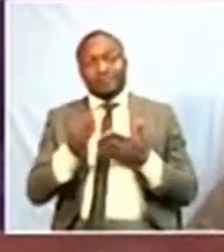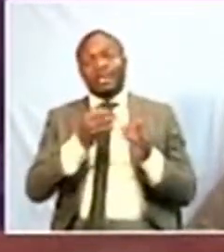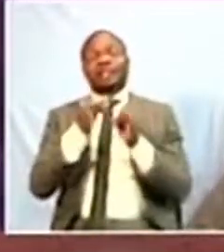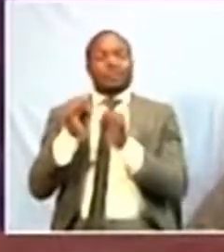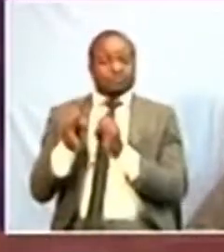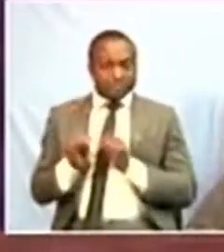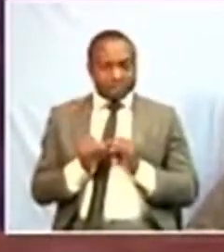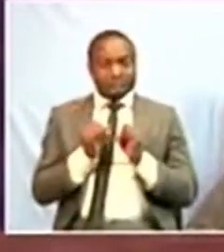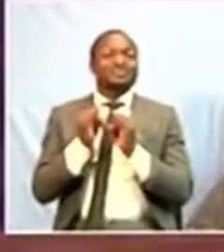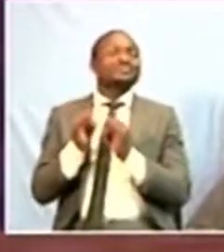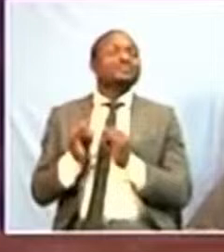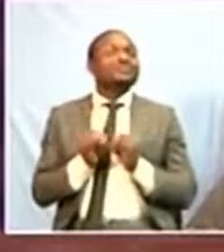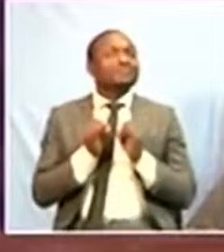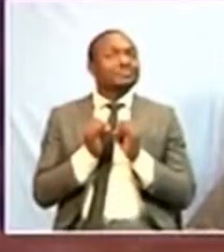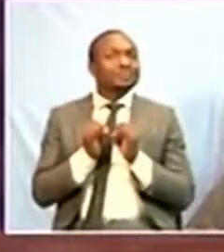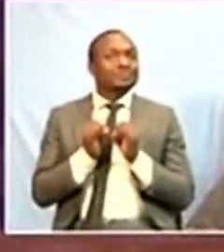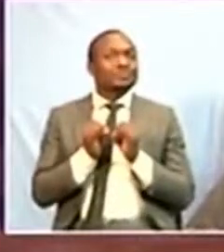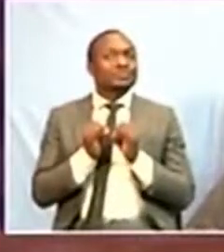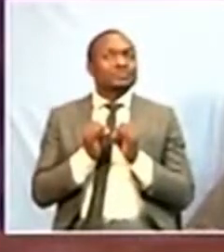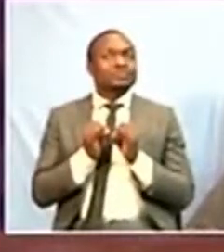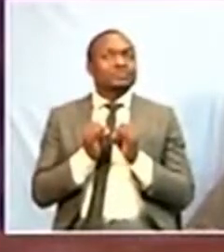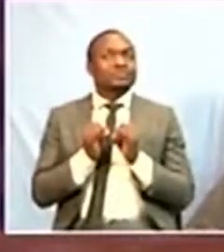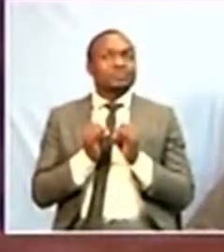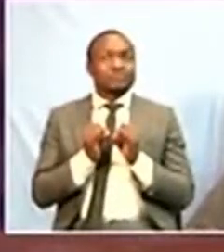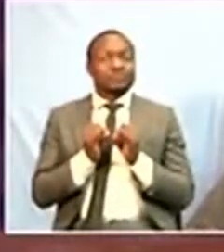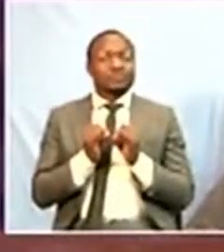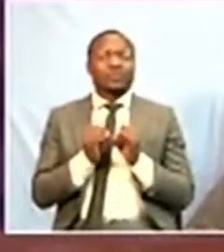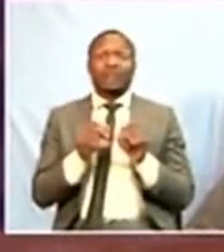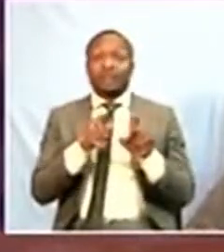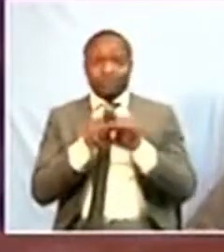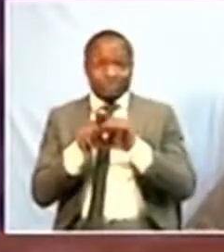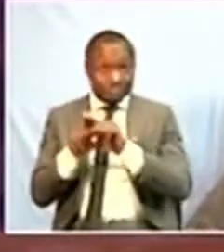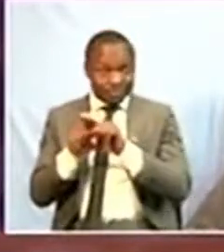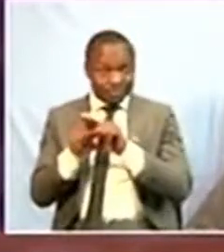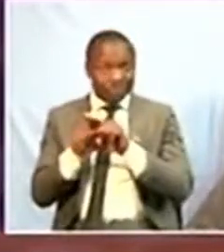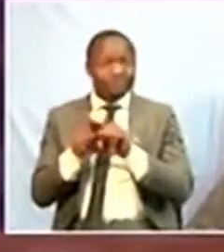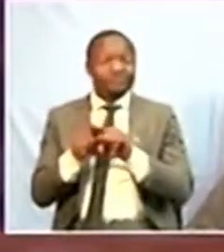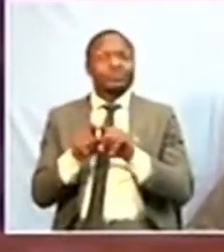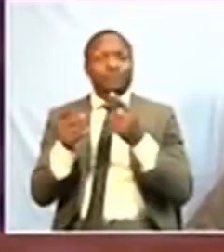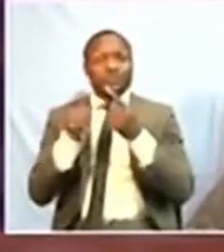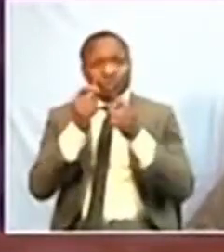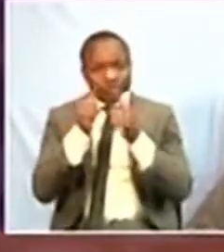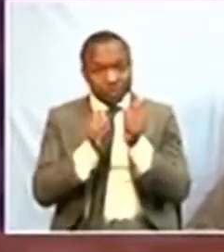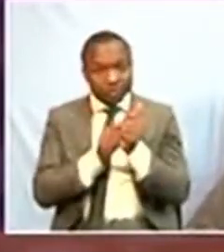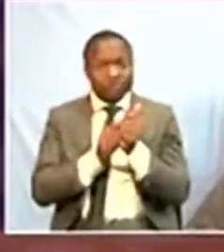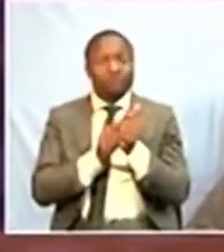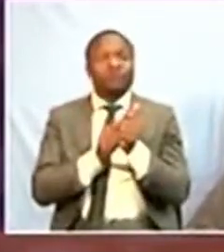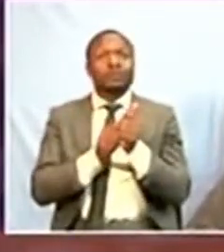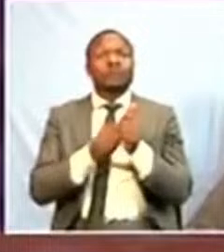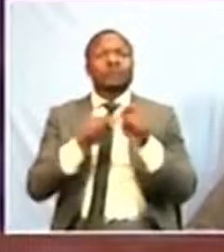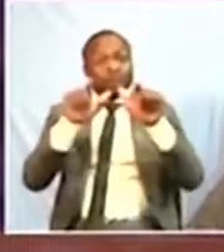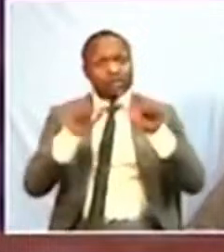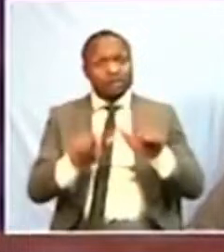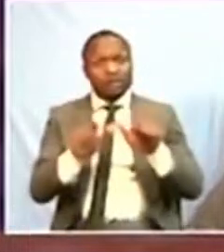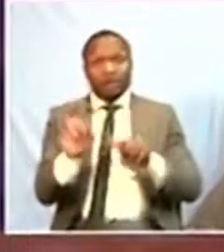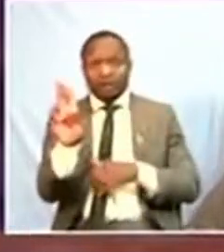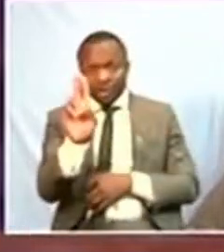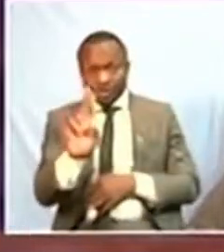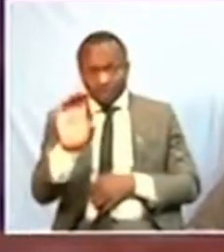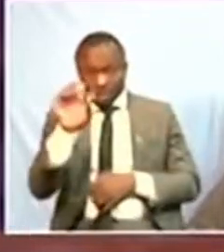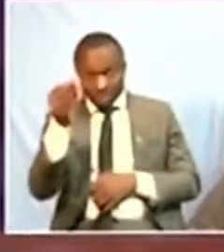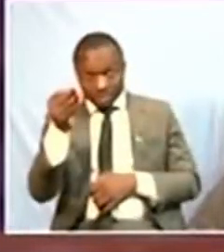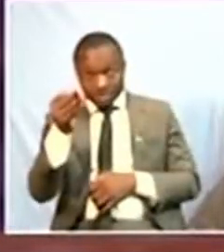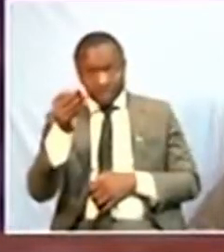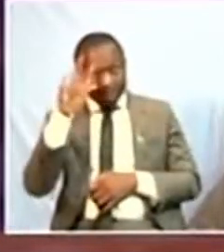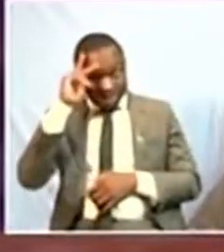implementation of the Constituency Development Fund. And also, it did talk about the low CDF utilization. Kitwe